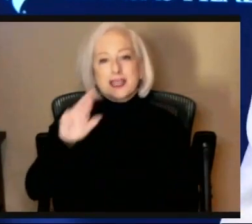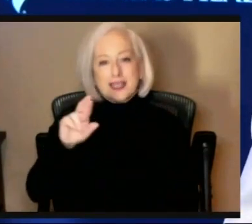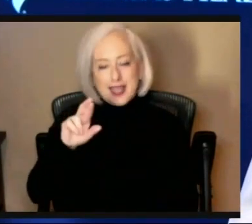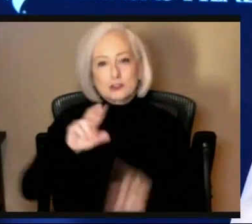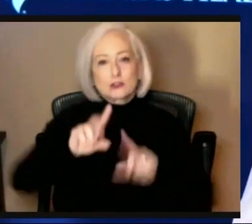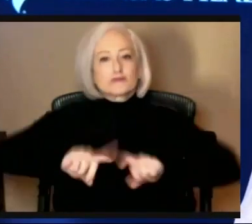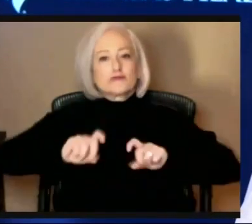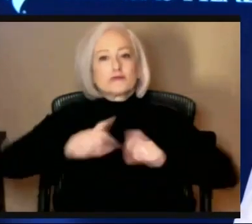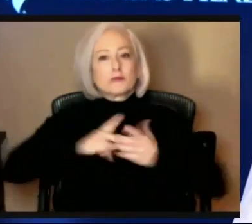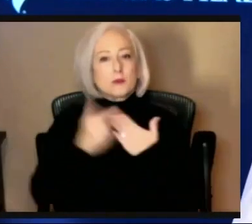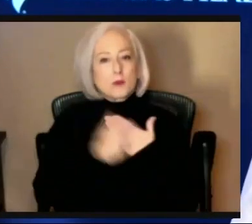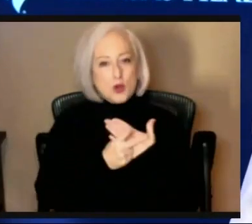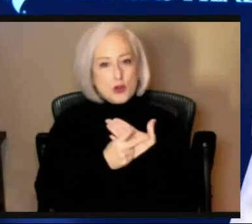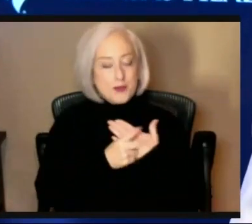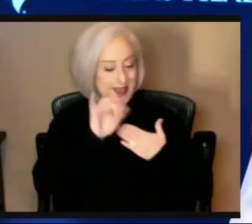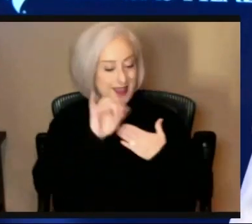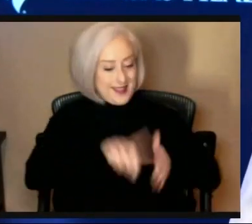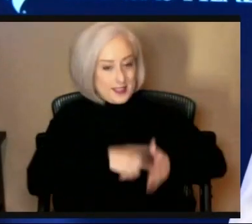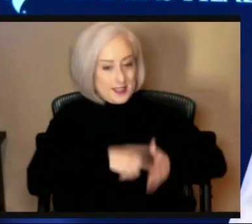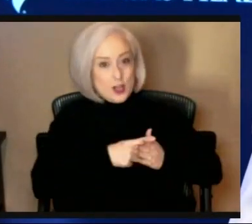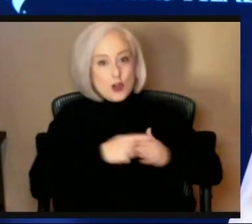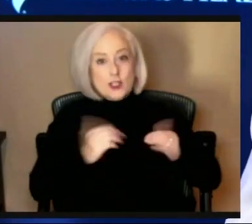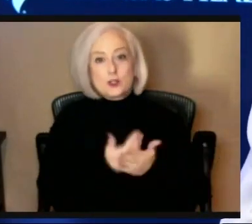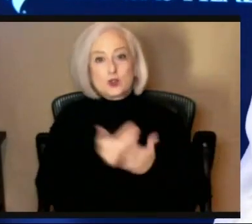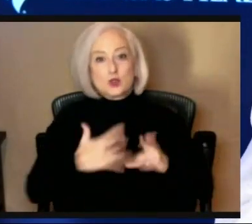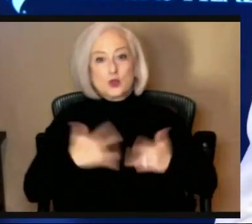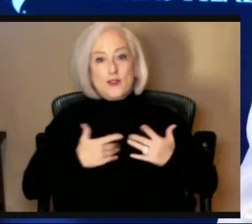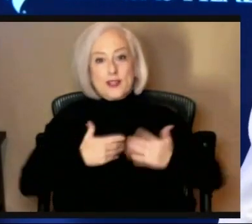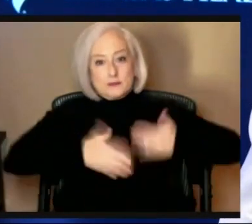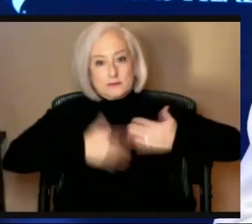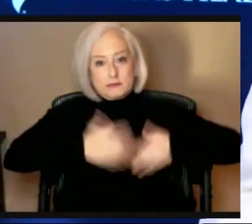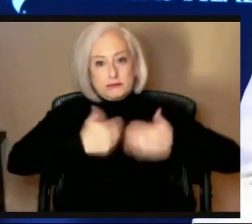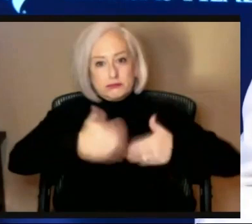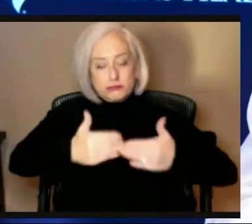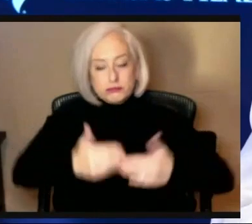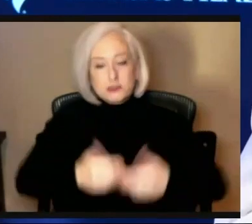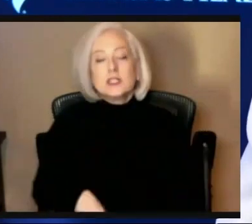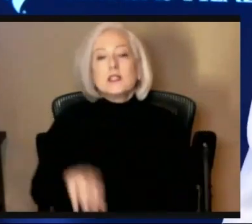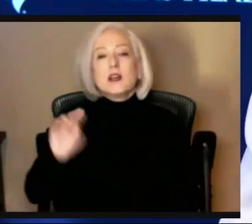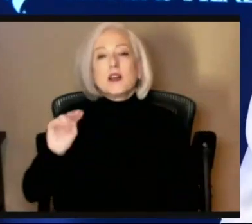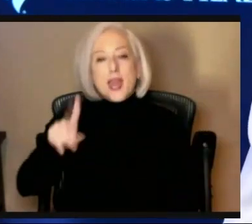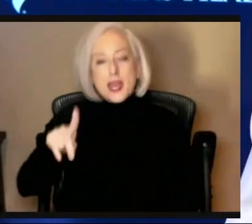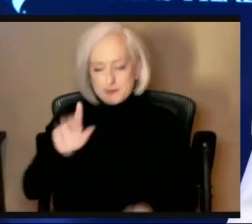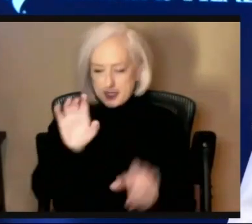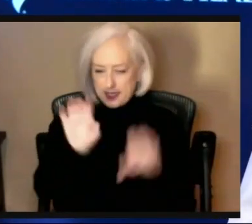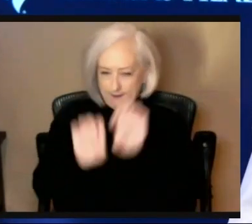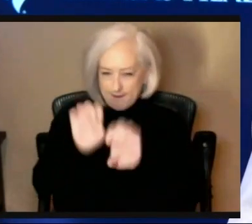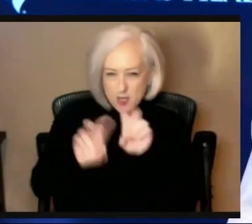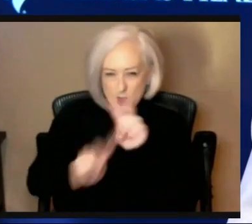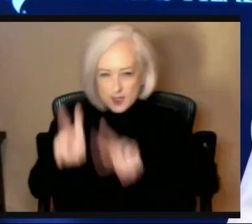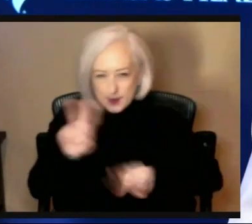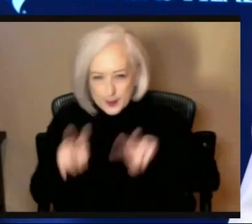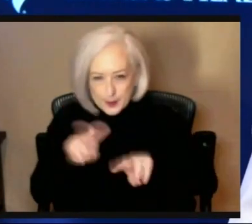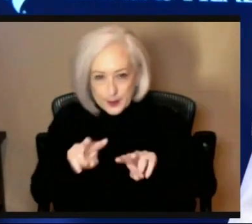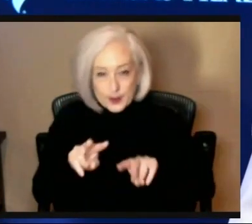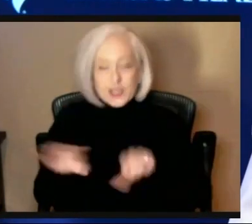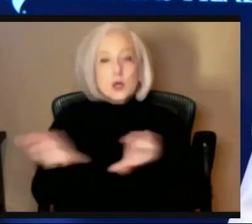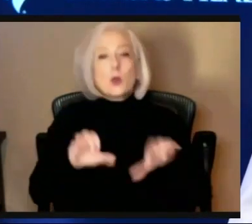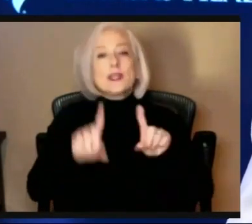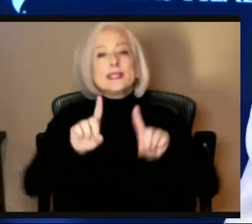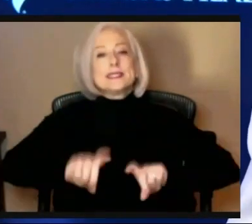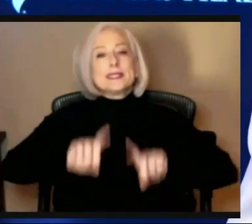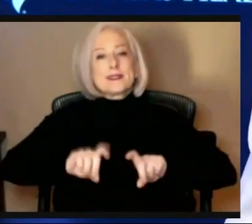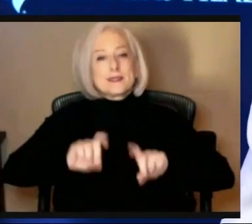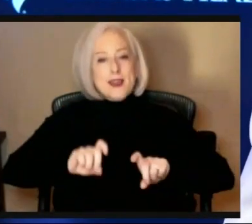whole cascade of events for him. So our nurse practitioners evaluated him, and when we did the screening, and this is